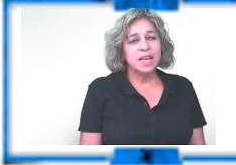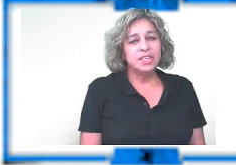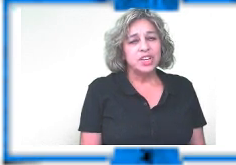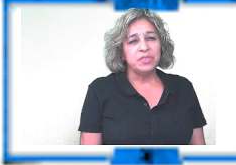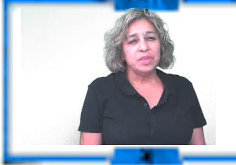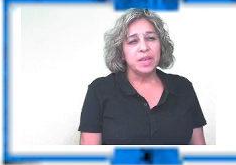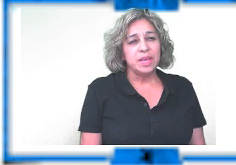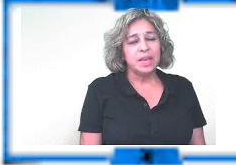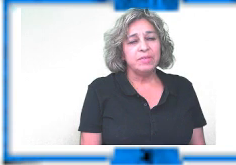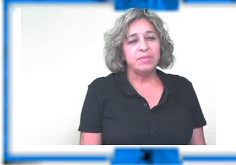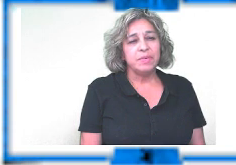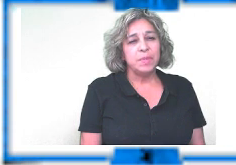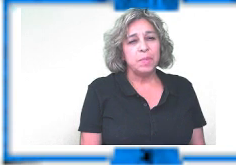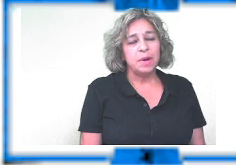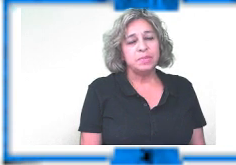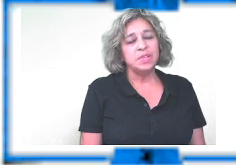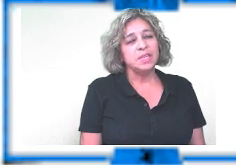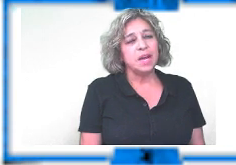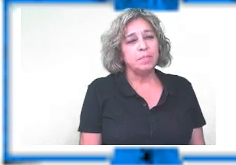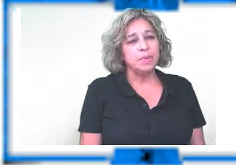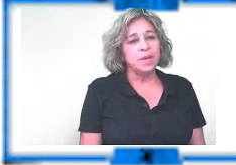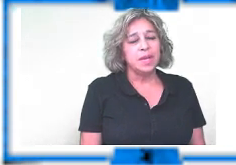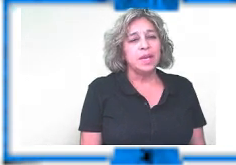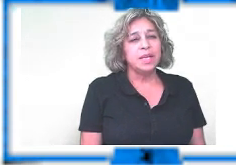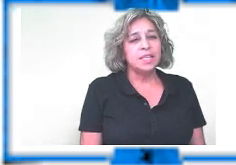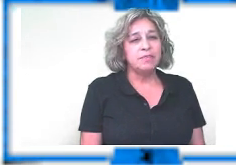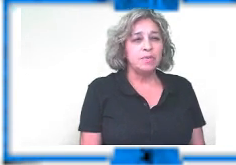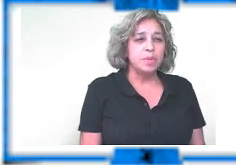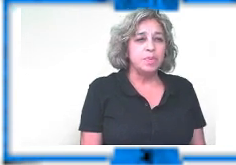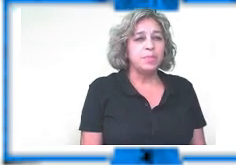it's not generally given from the bottom to the top.